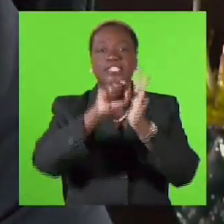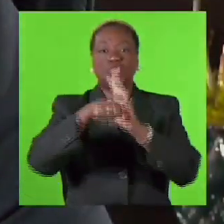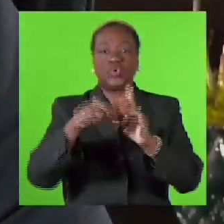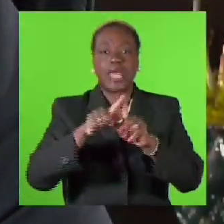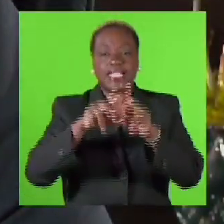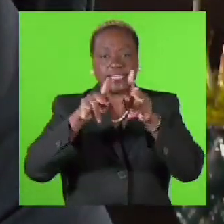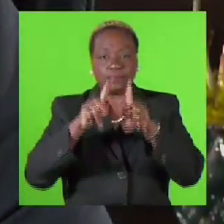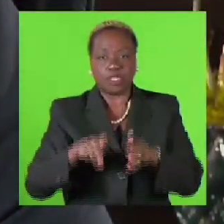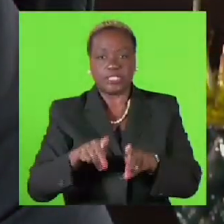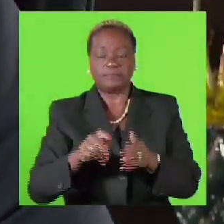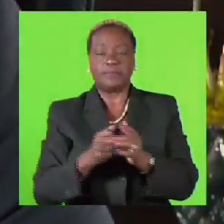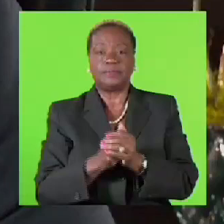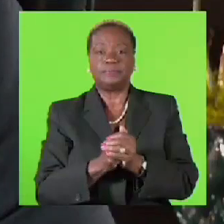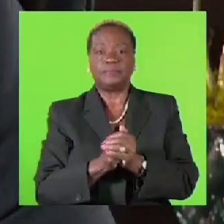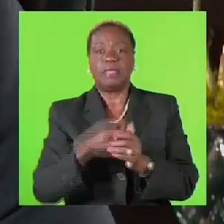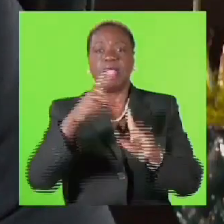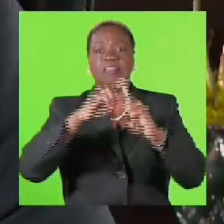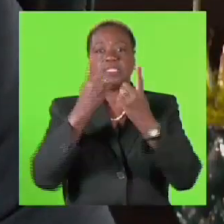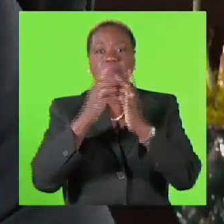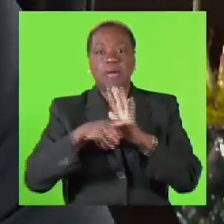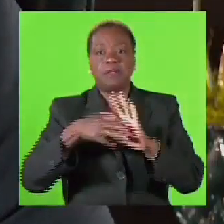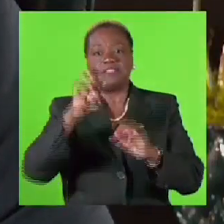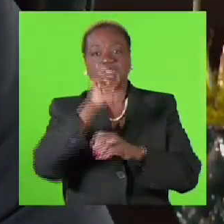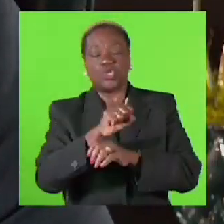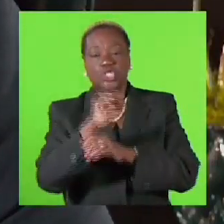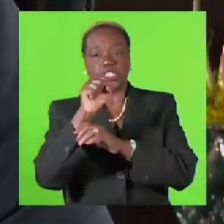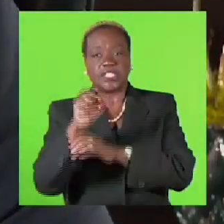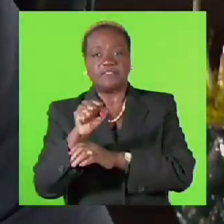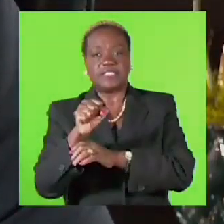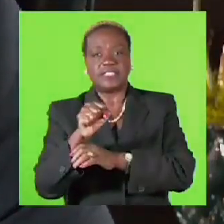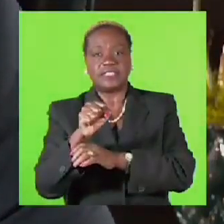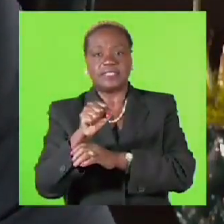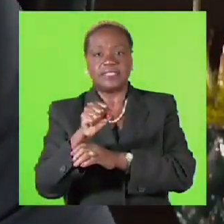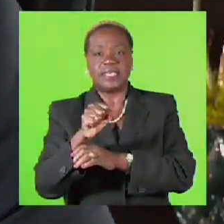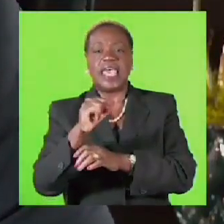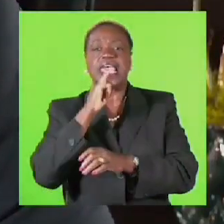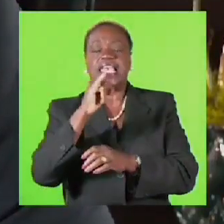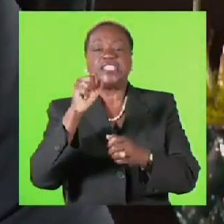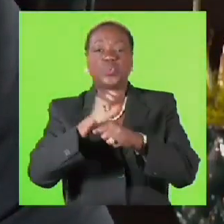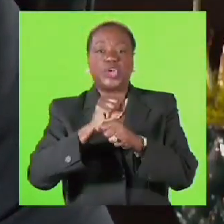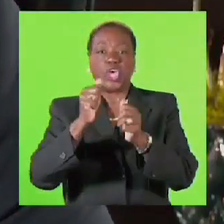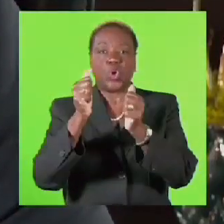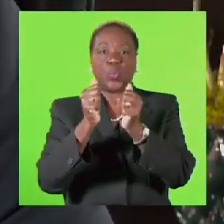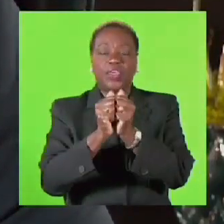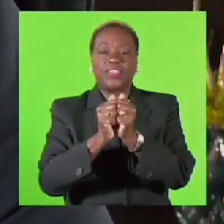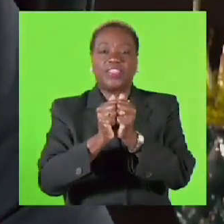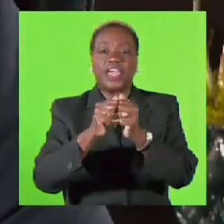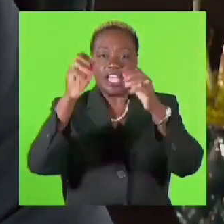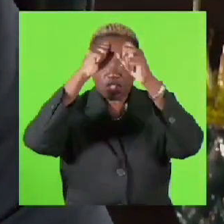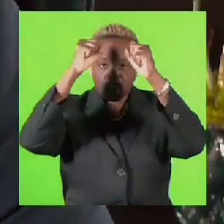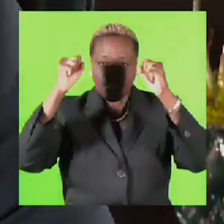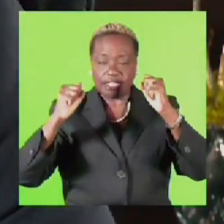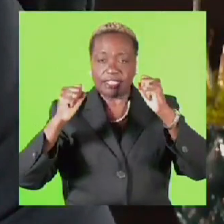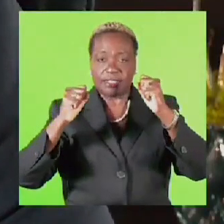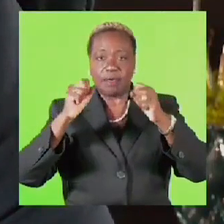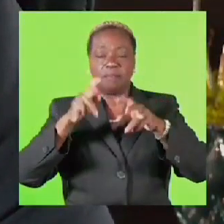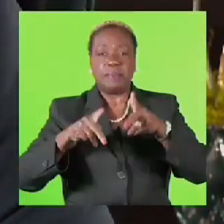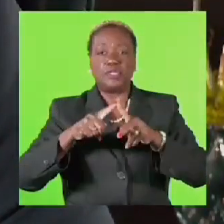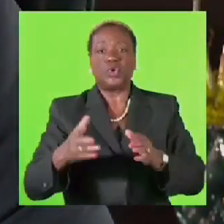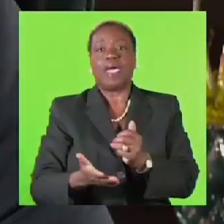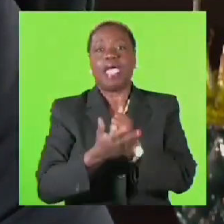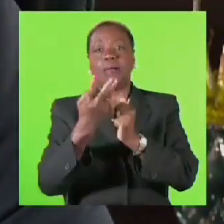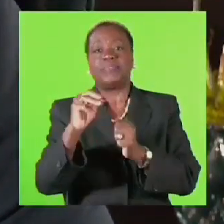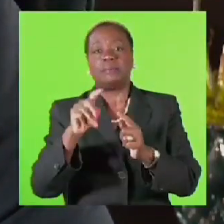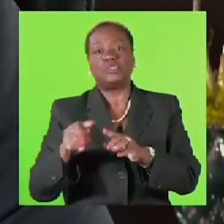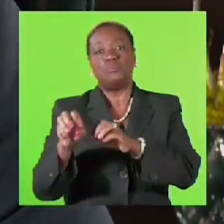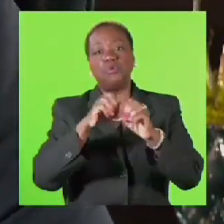possible. The Department of Social Services is working with shelter residents to help them